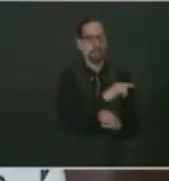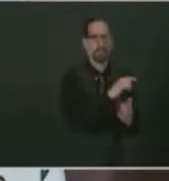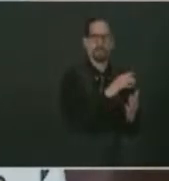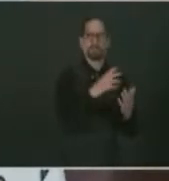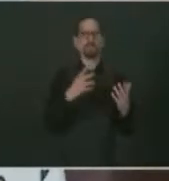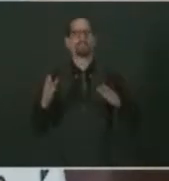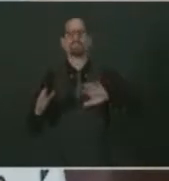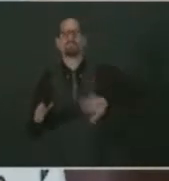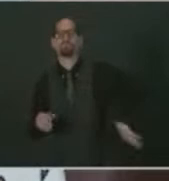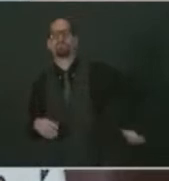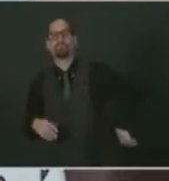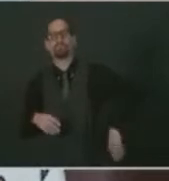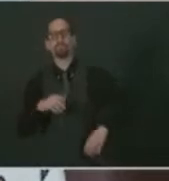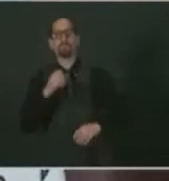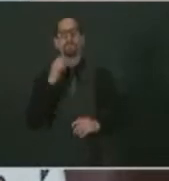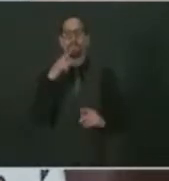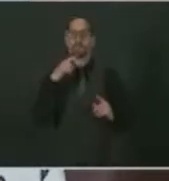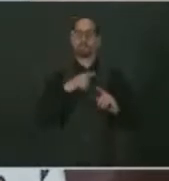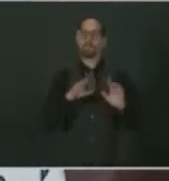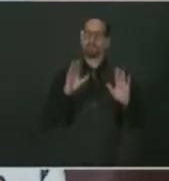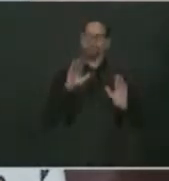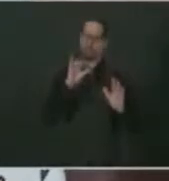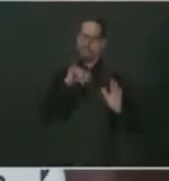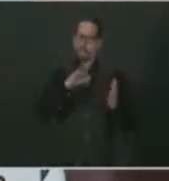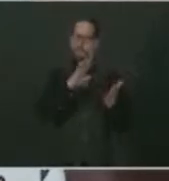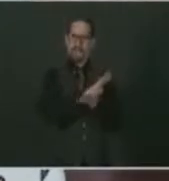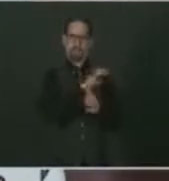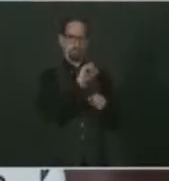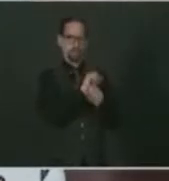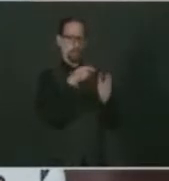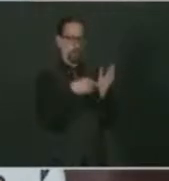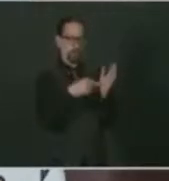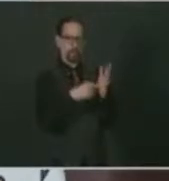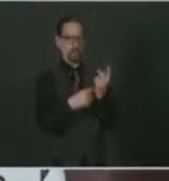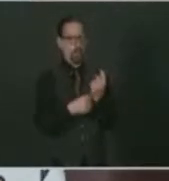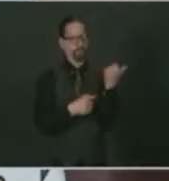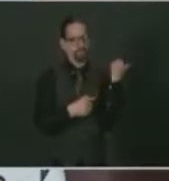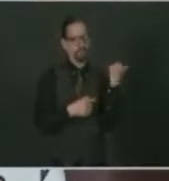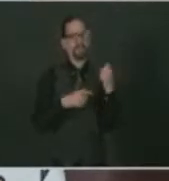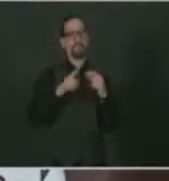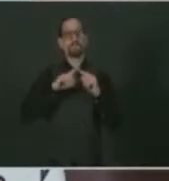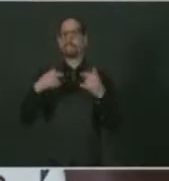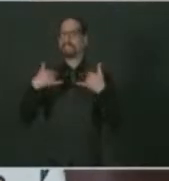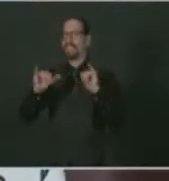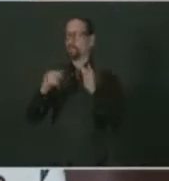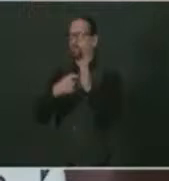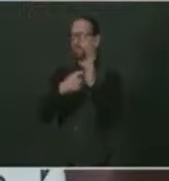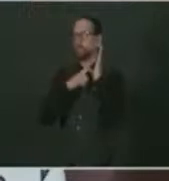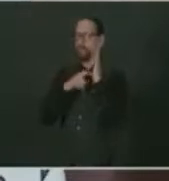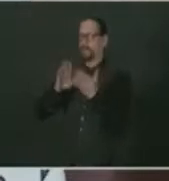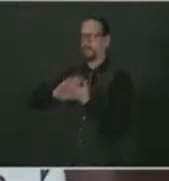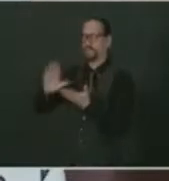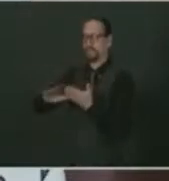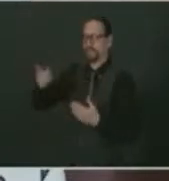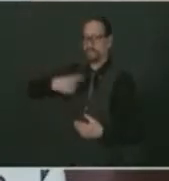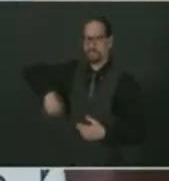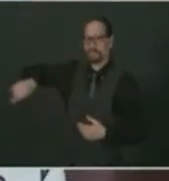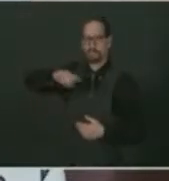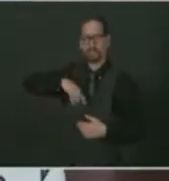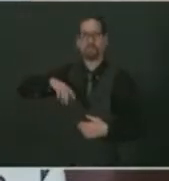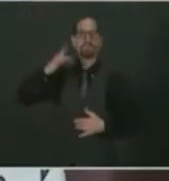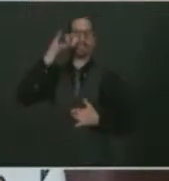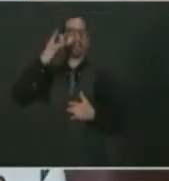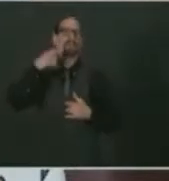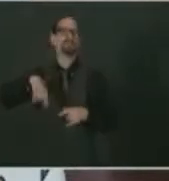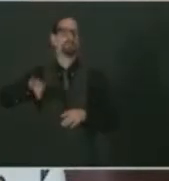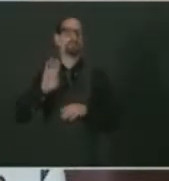are eliminating the paperwork requirement that many businesses have found to be a nuisance and to get in their way. So